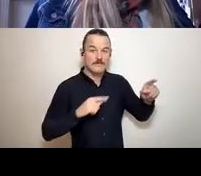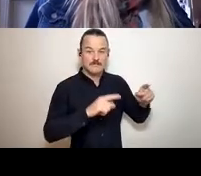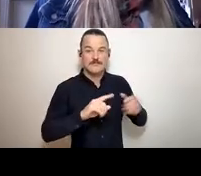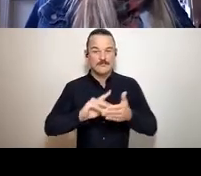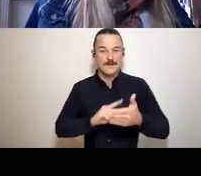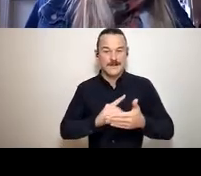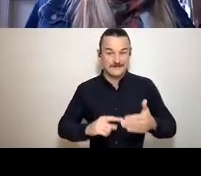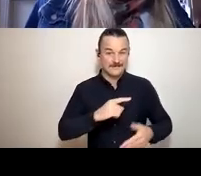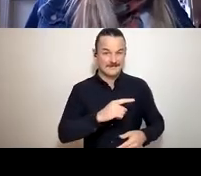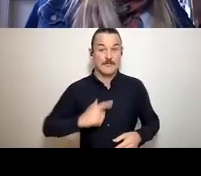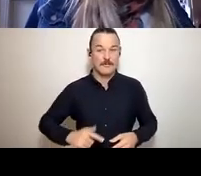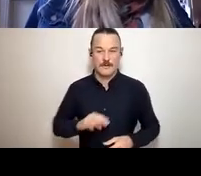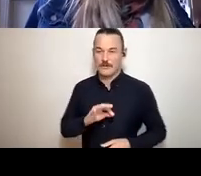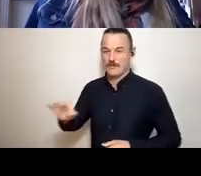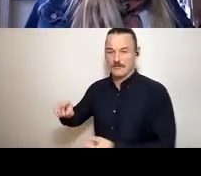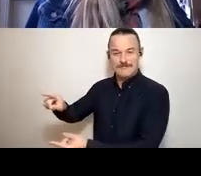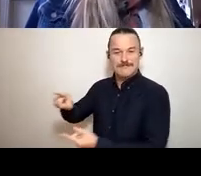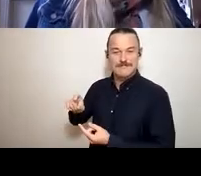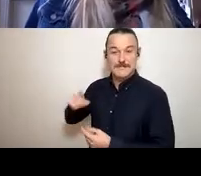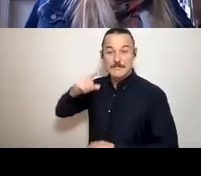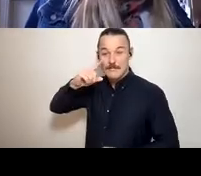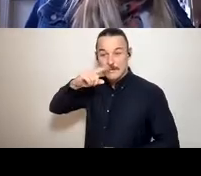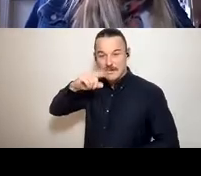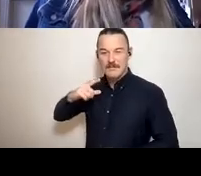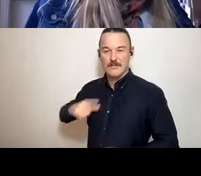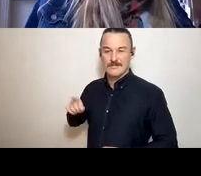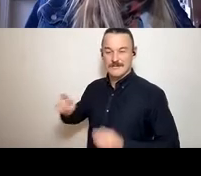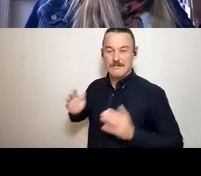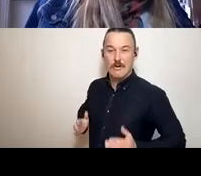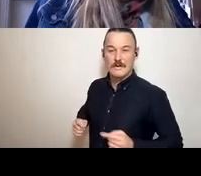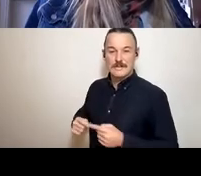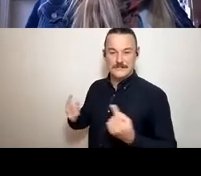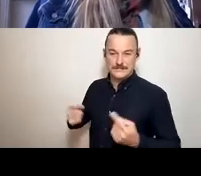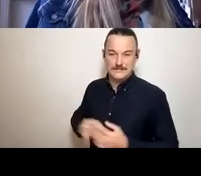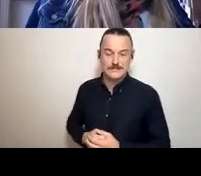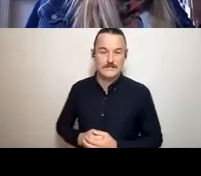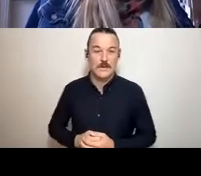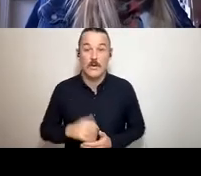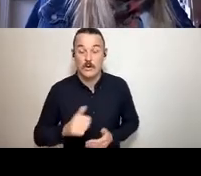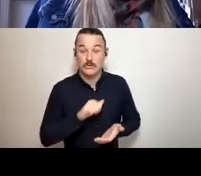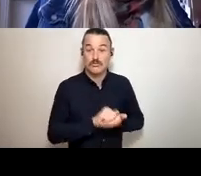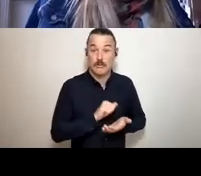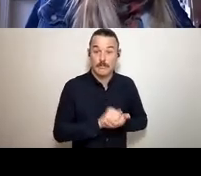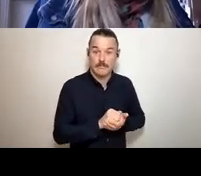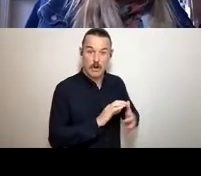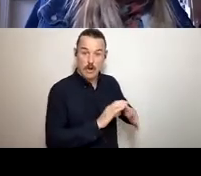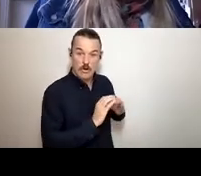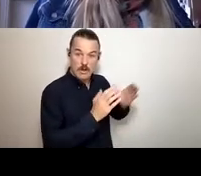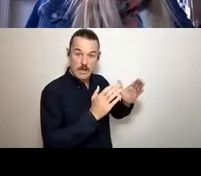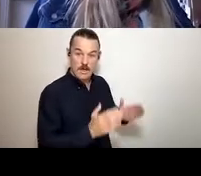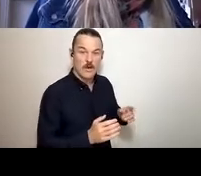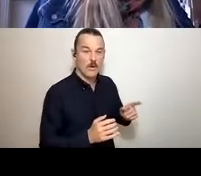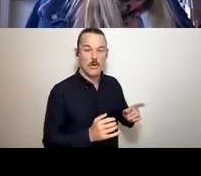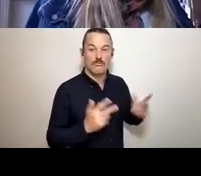just because of their bodily difference, or a shopkeeper or a restaurant owner, not wanting someone with a wheelchair in their shop,